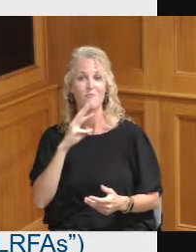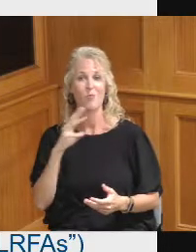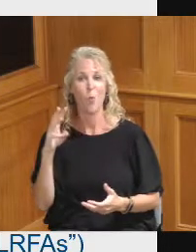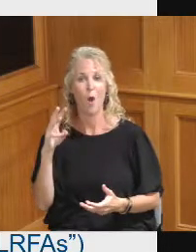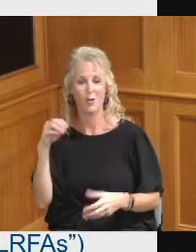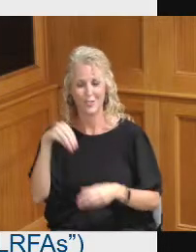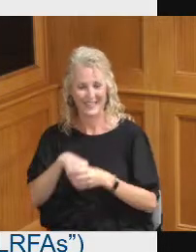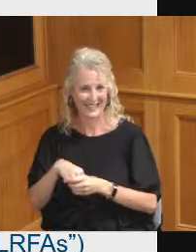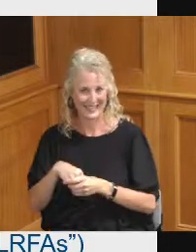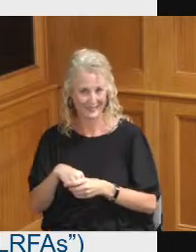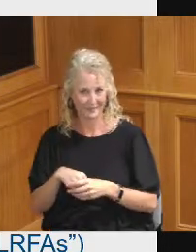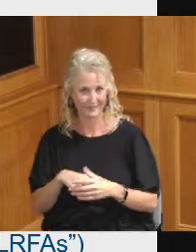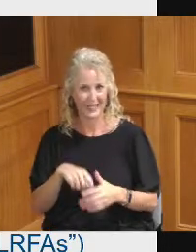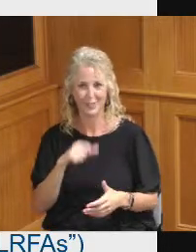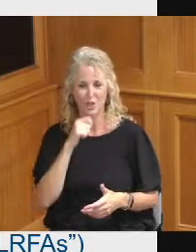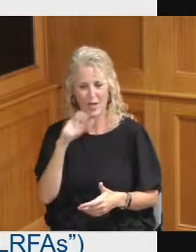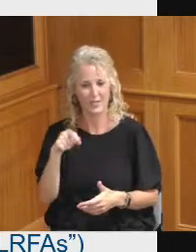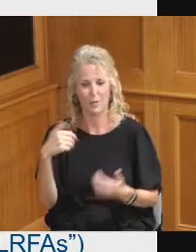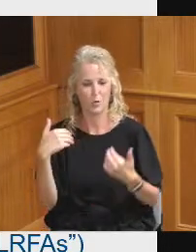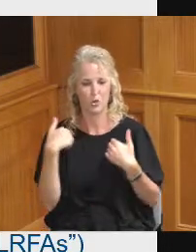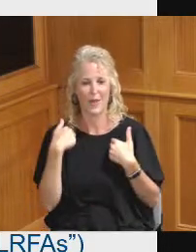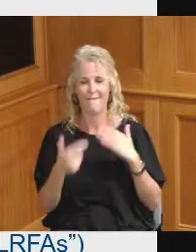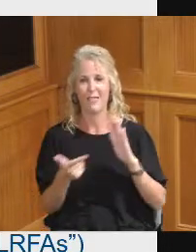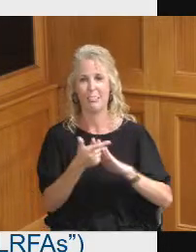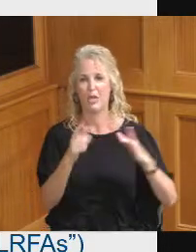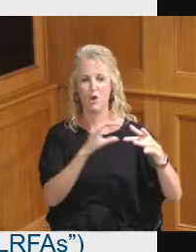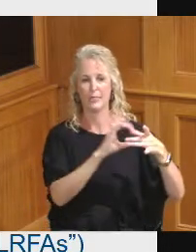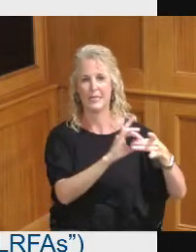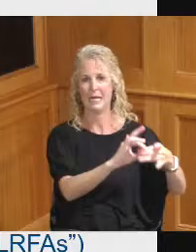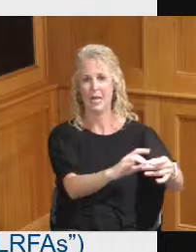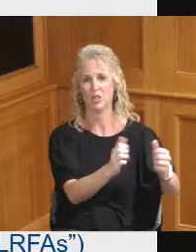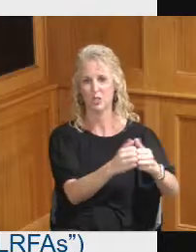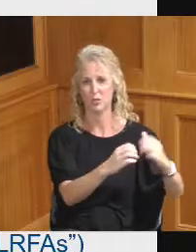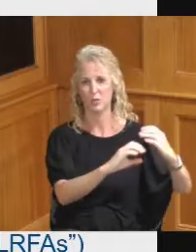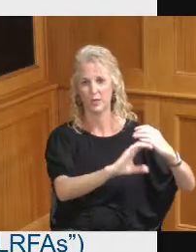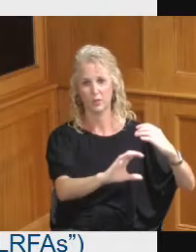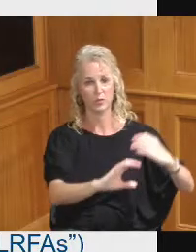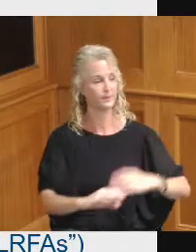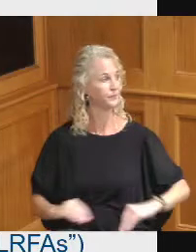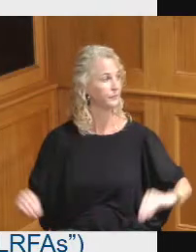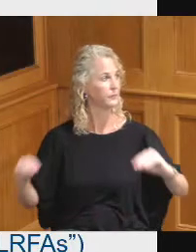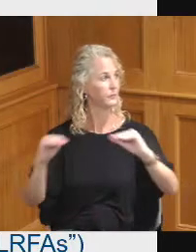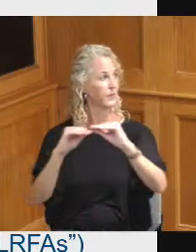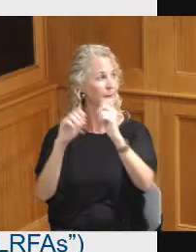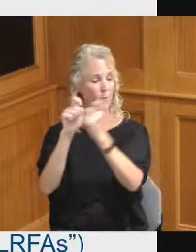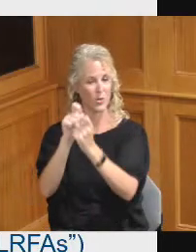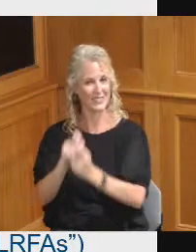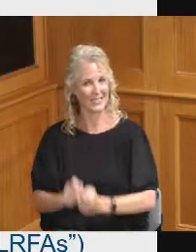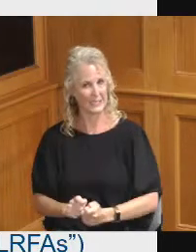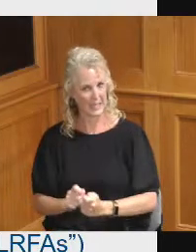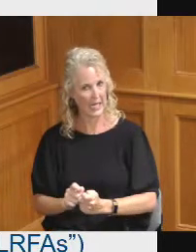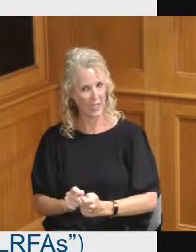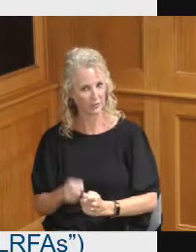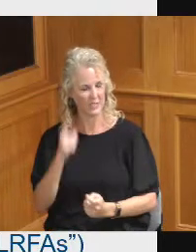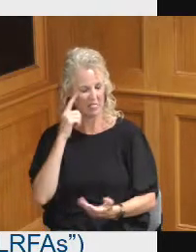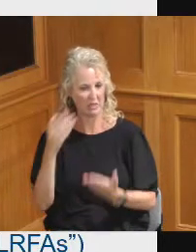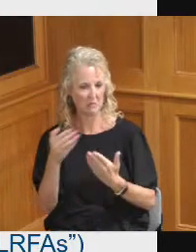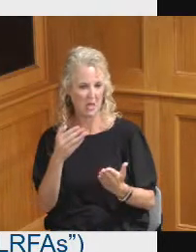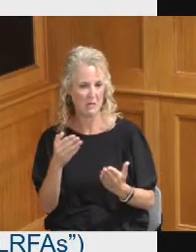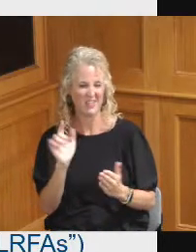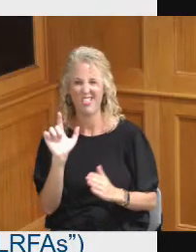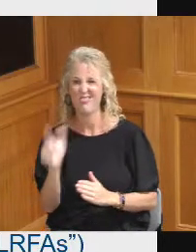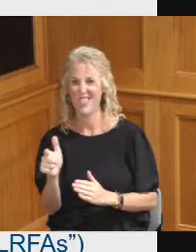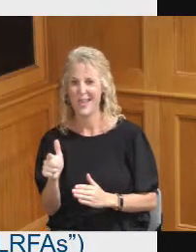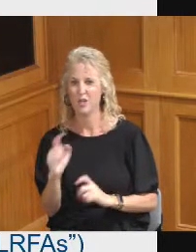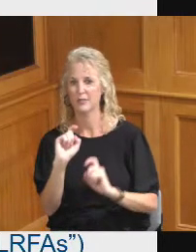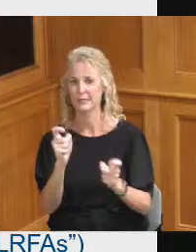and there's not supposed to be illicit connections coming in. So more detail to that, but I think we'll probably come back